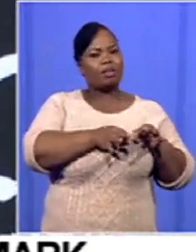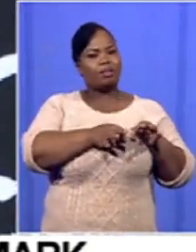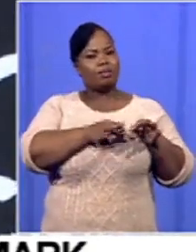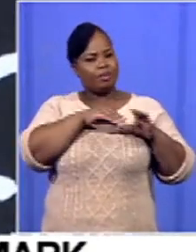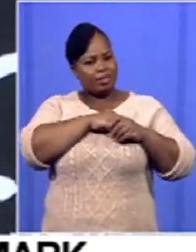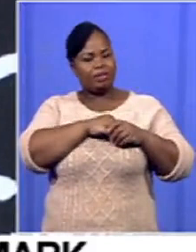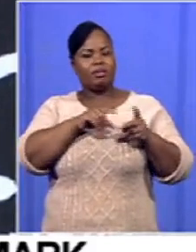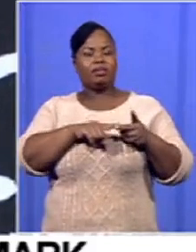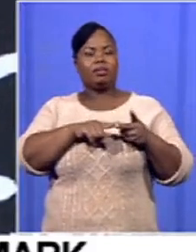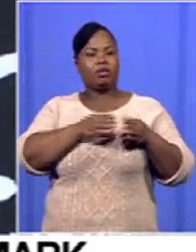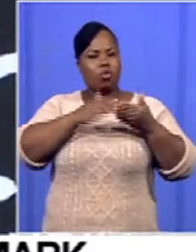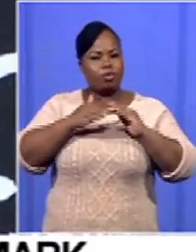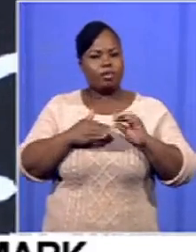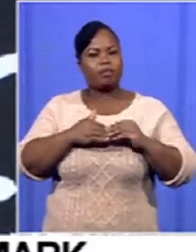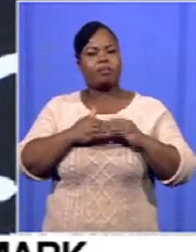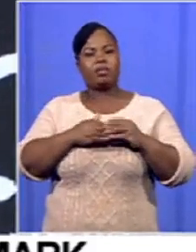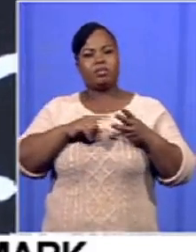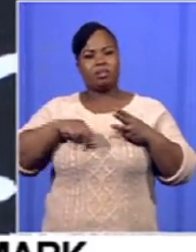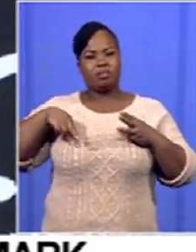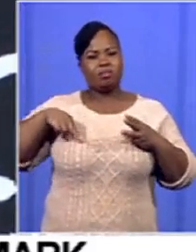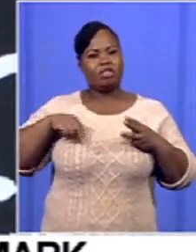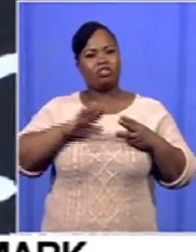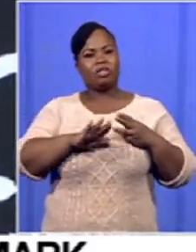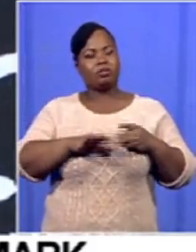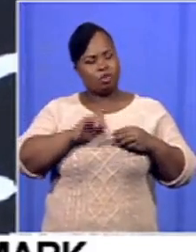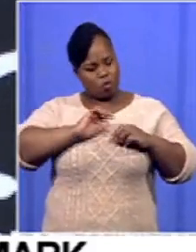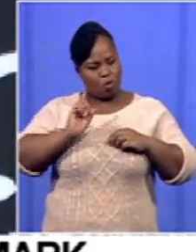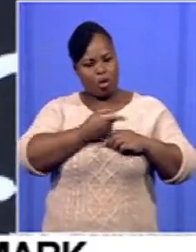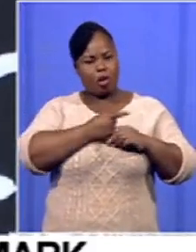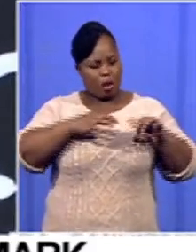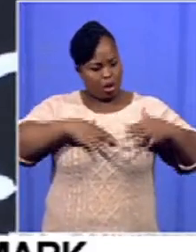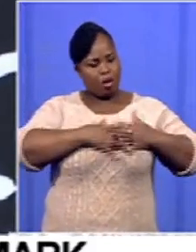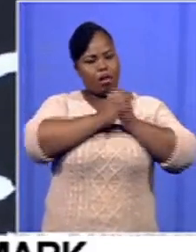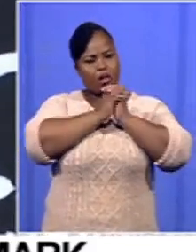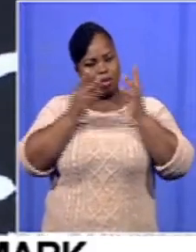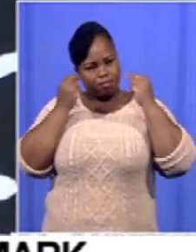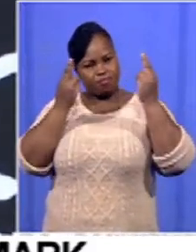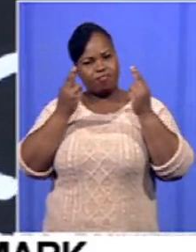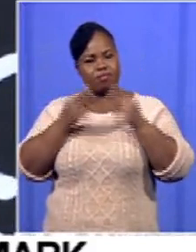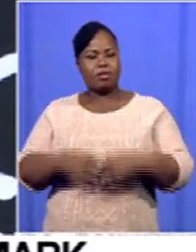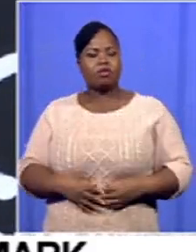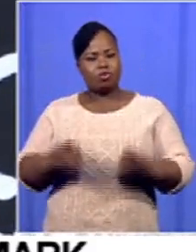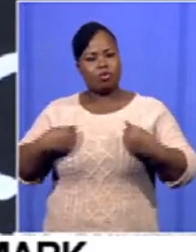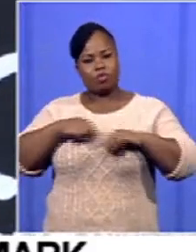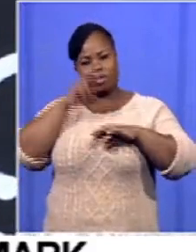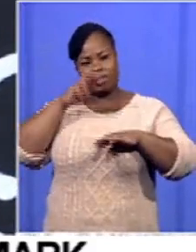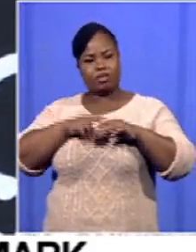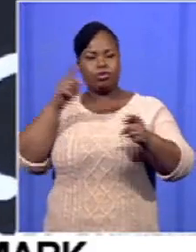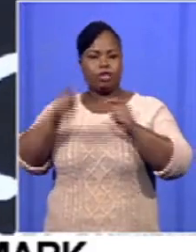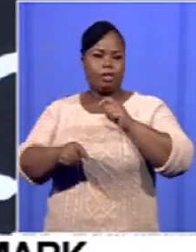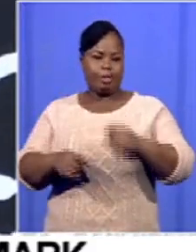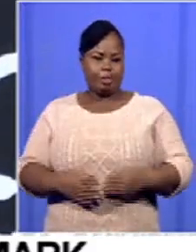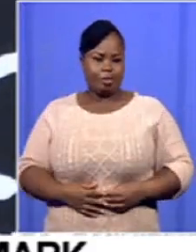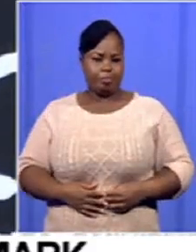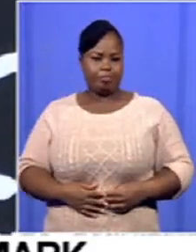but civic society, religious communities, they stood up. We need change. And